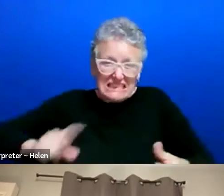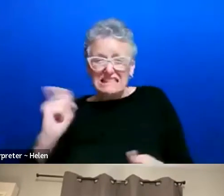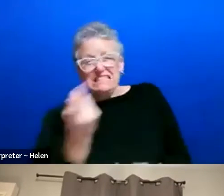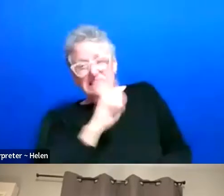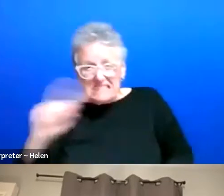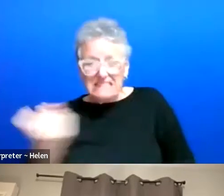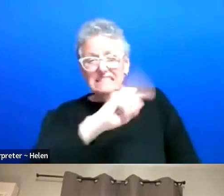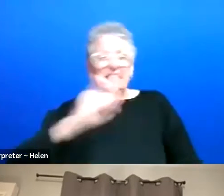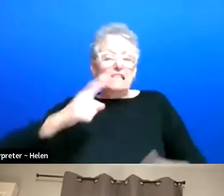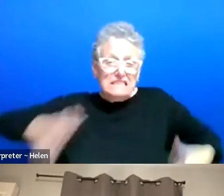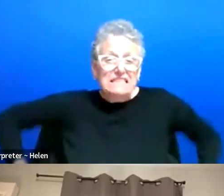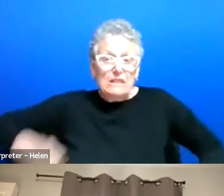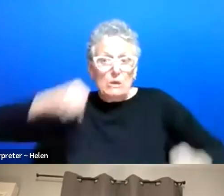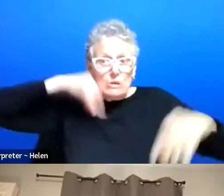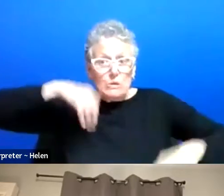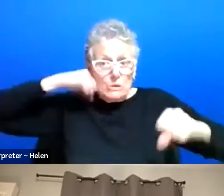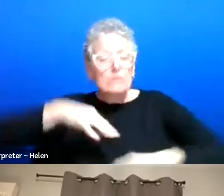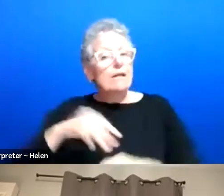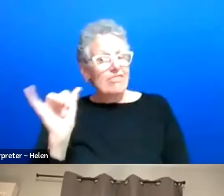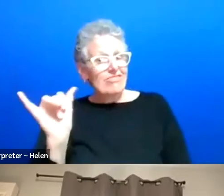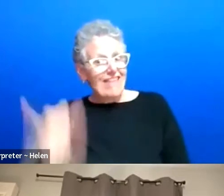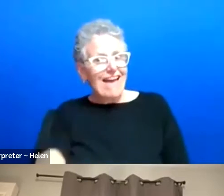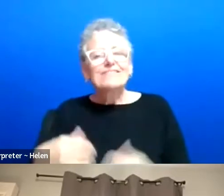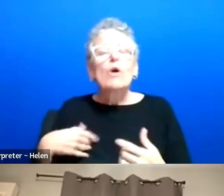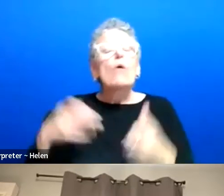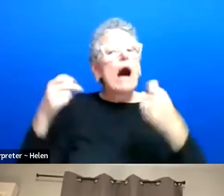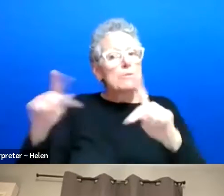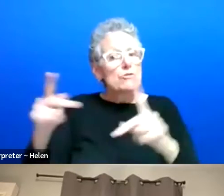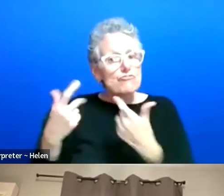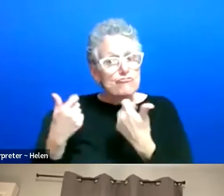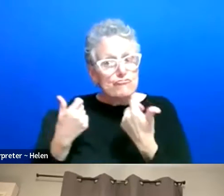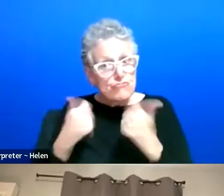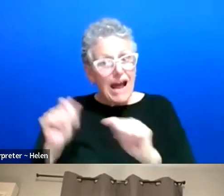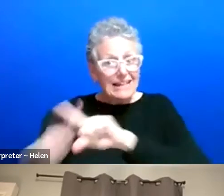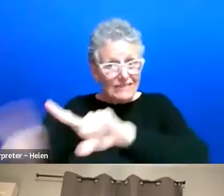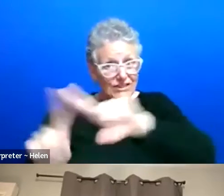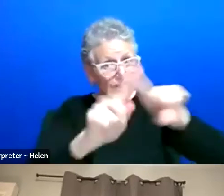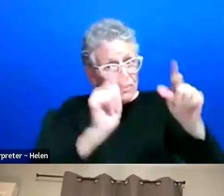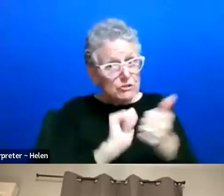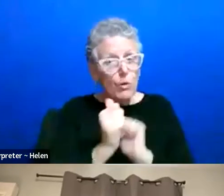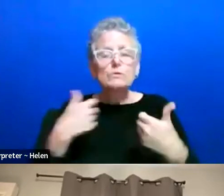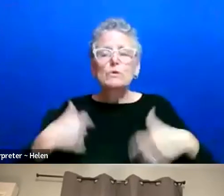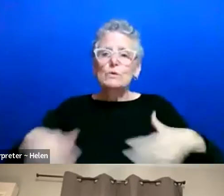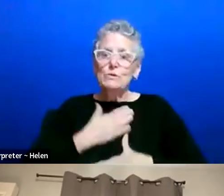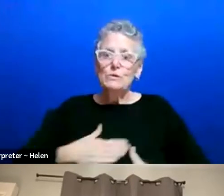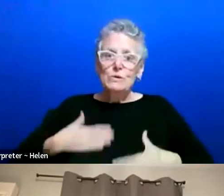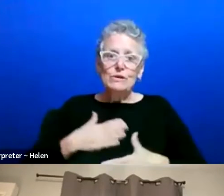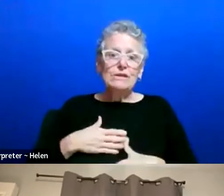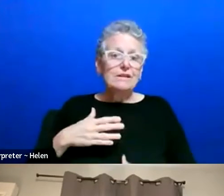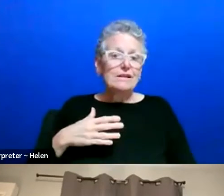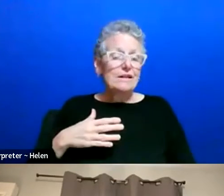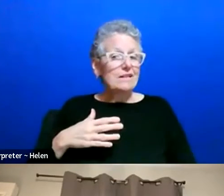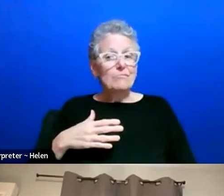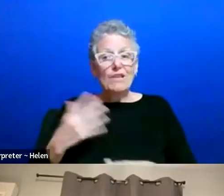The opportunity to try a variety of different sports. I only have so much time in the